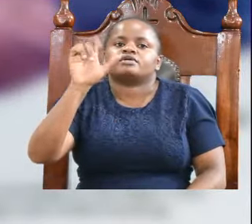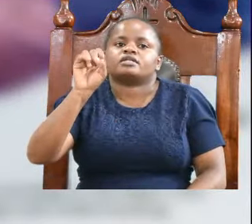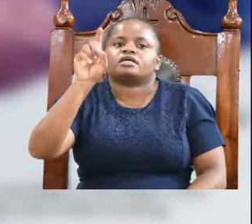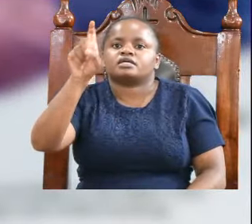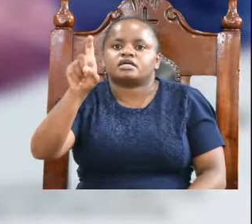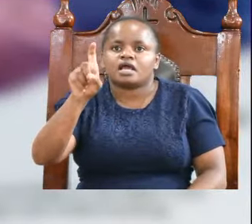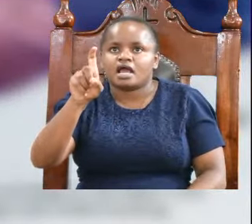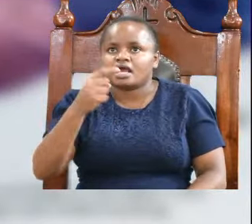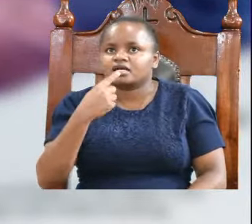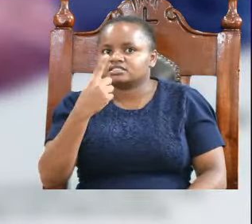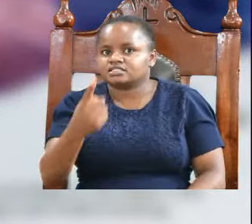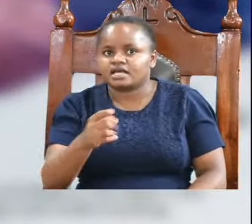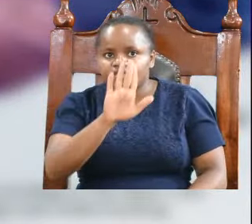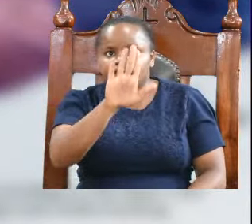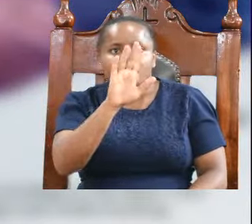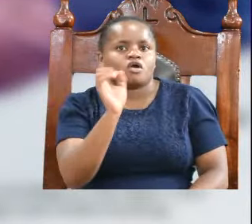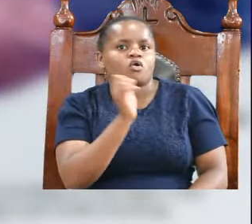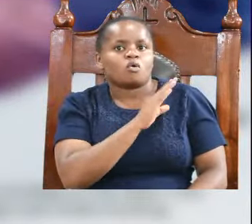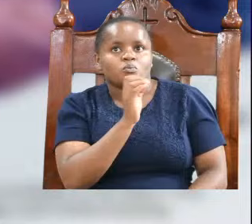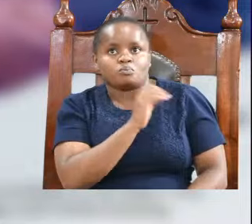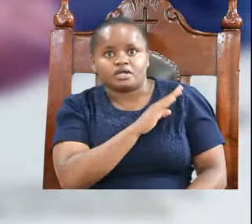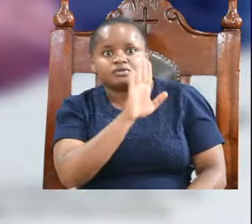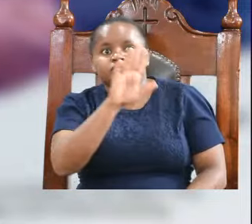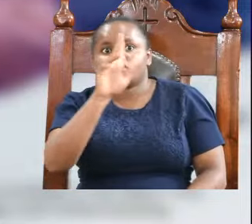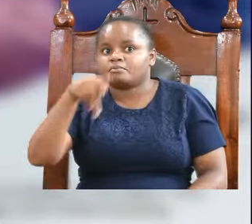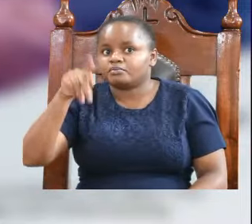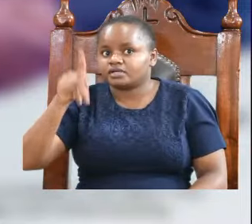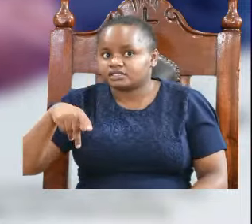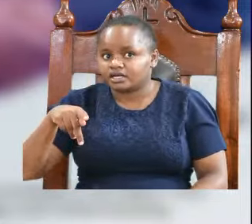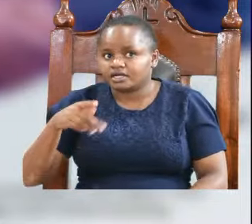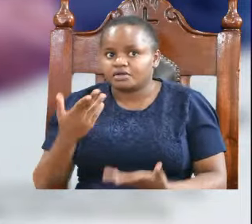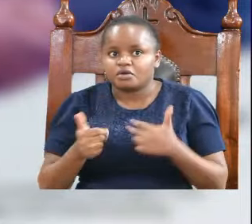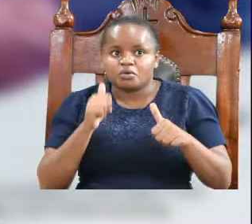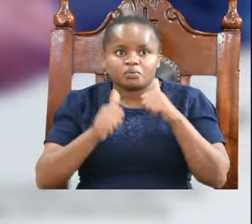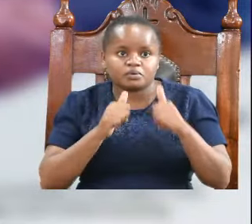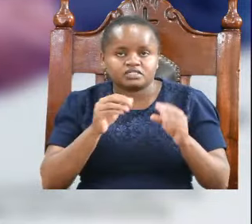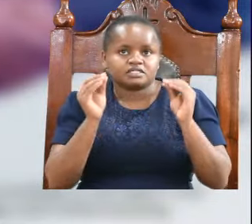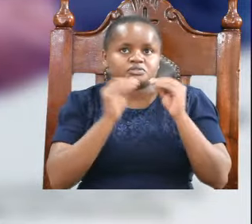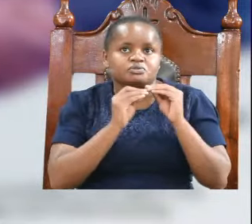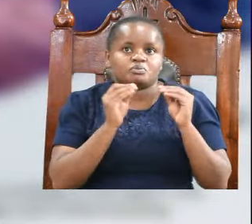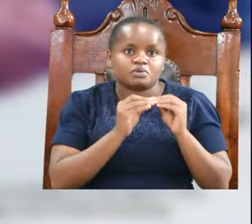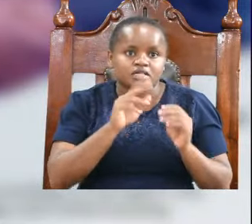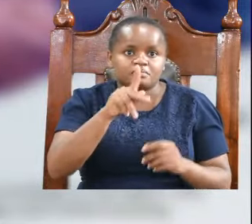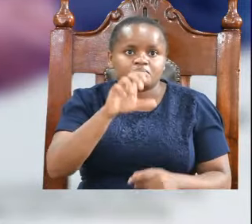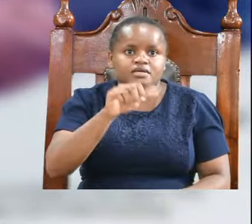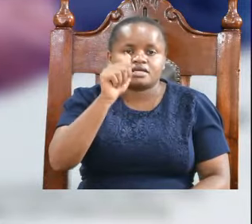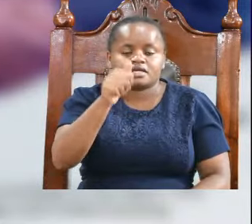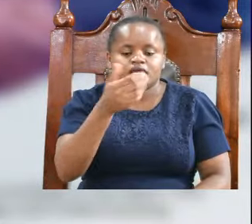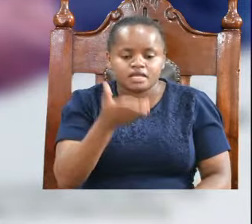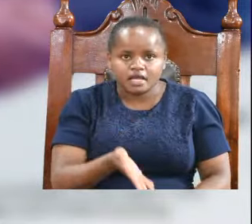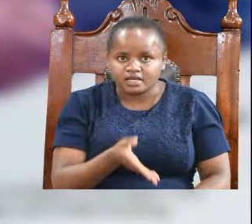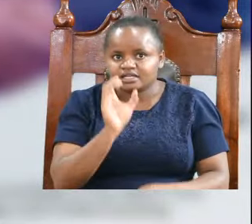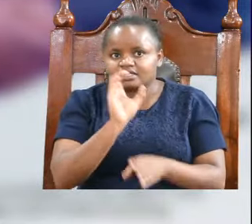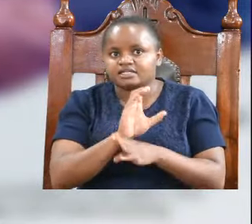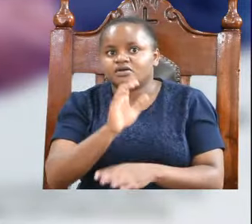should convey their objection to the presbytery, which is to meet at PCA Bahati Matayas Parish